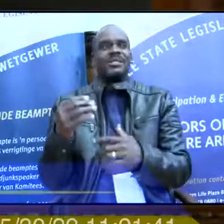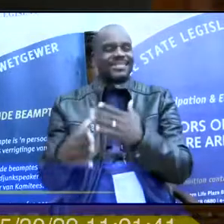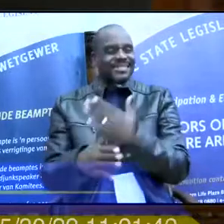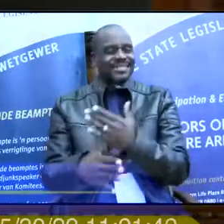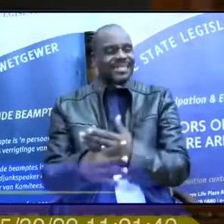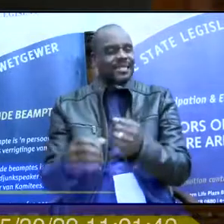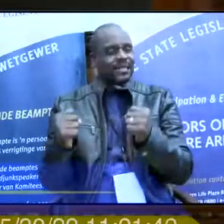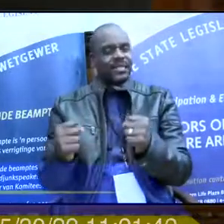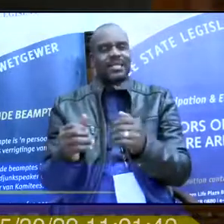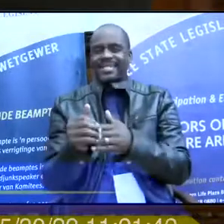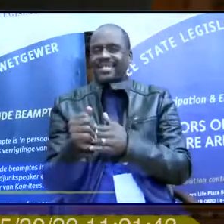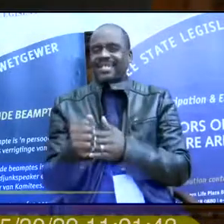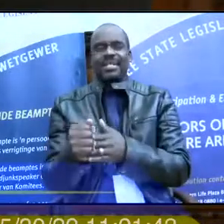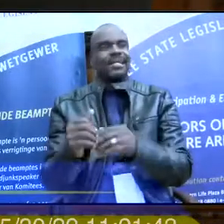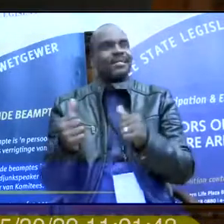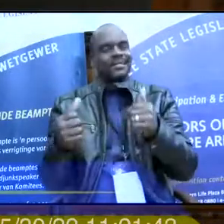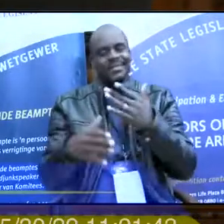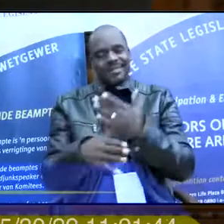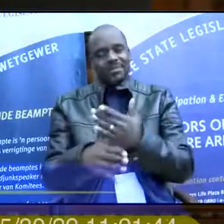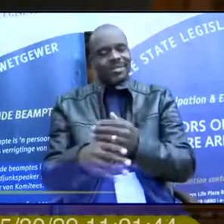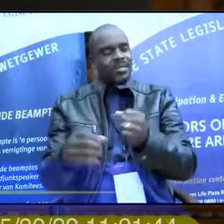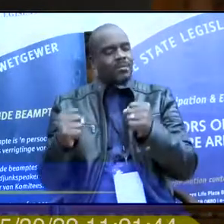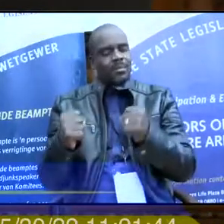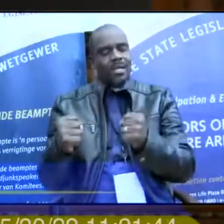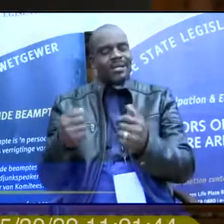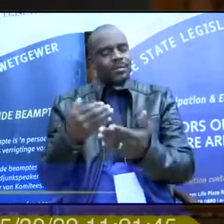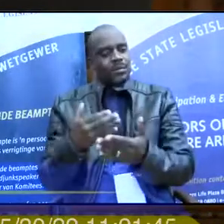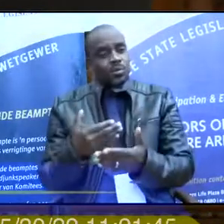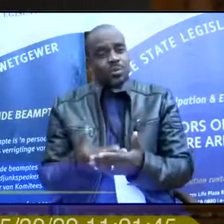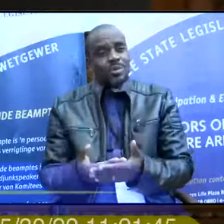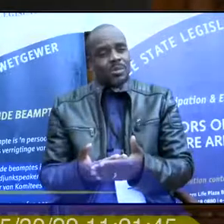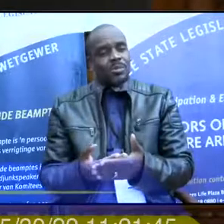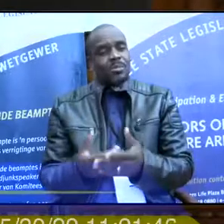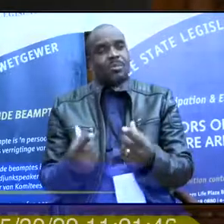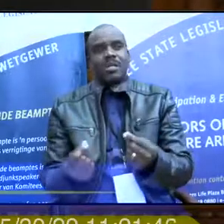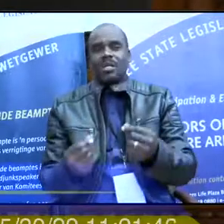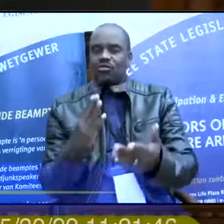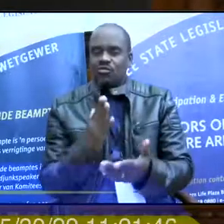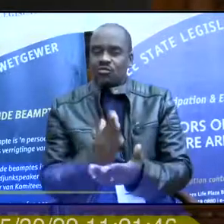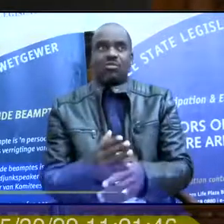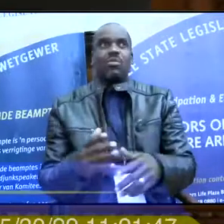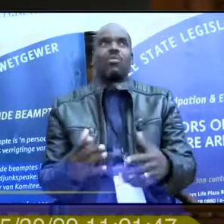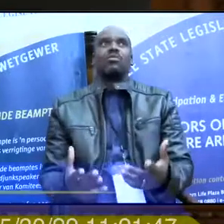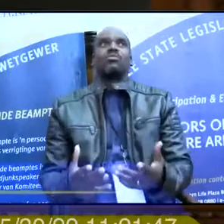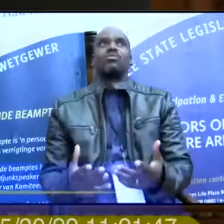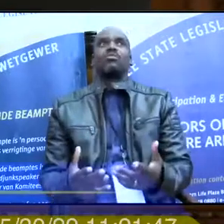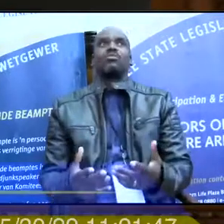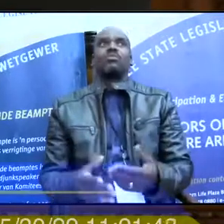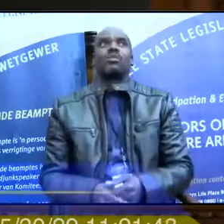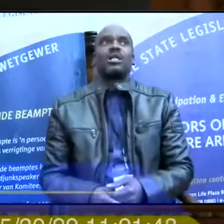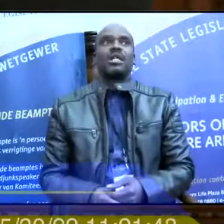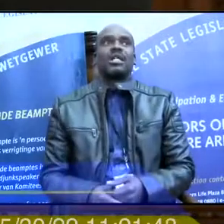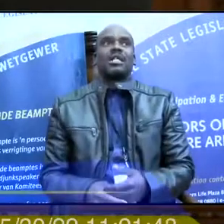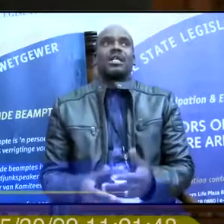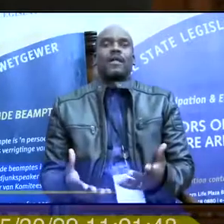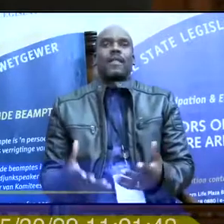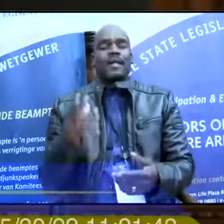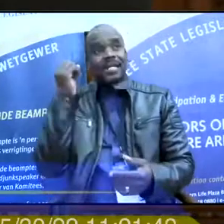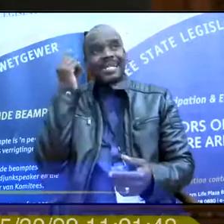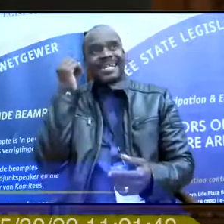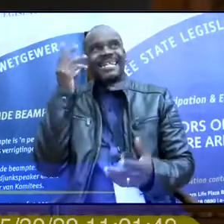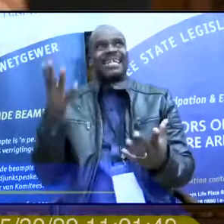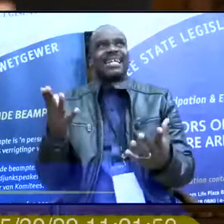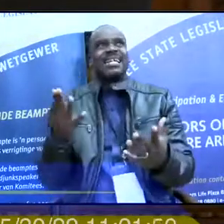be on cst so that that municipality can pay for that catering and that municipality is not complied to